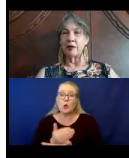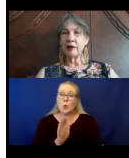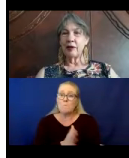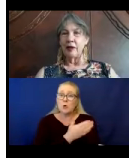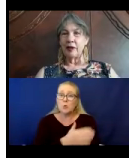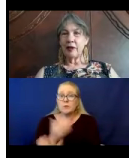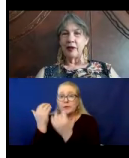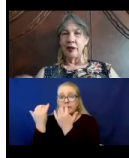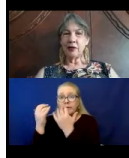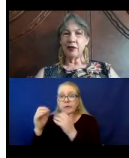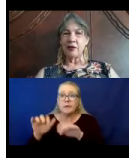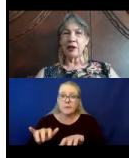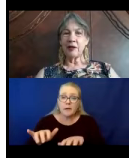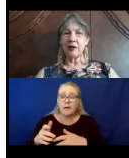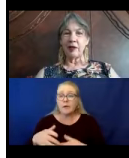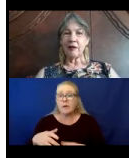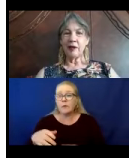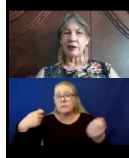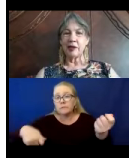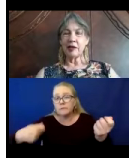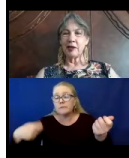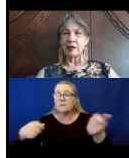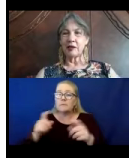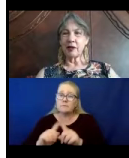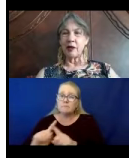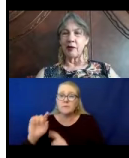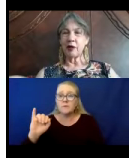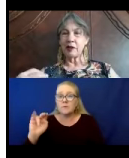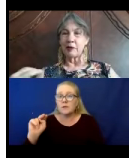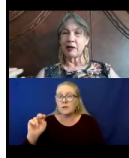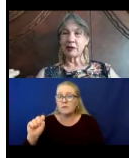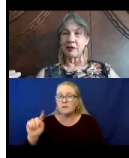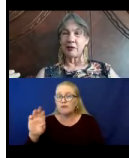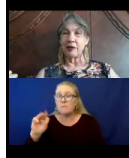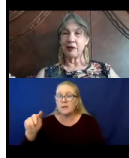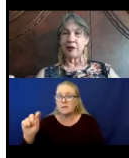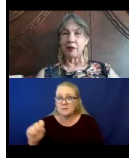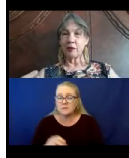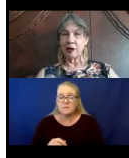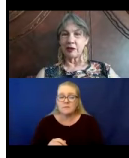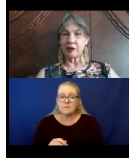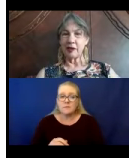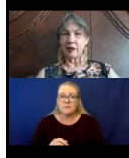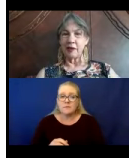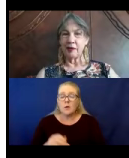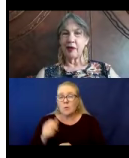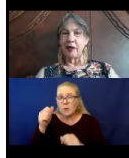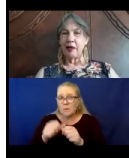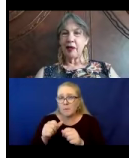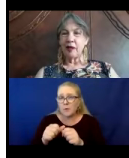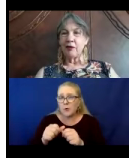to use. And as Anastacia talked about, the brain is plastic. We have neuroplasticity,